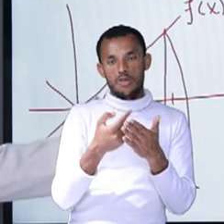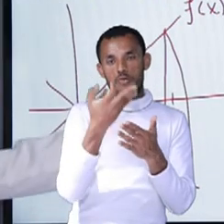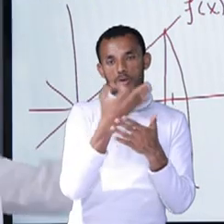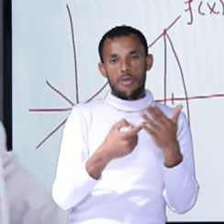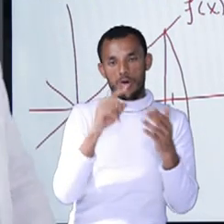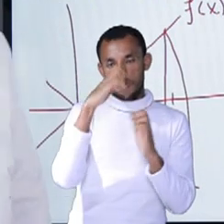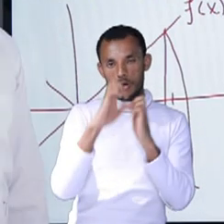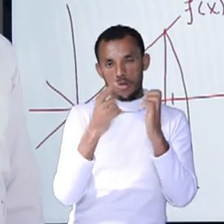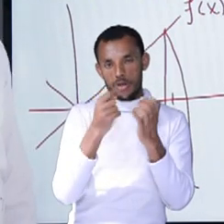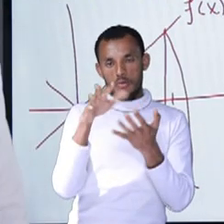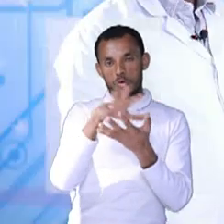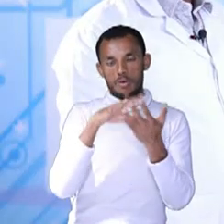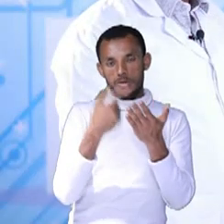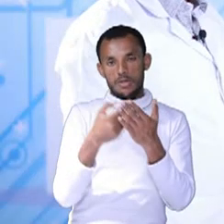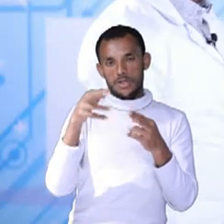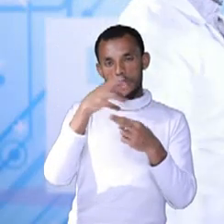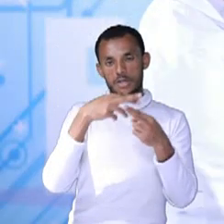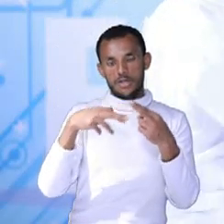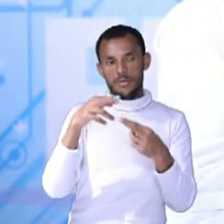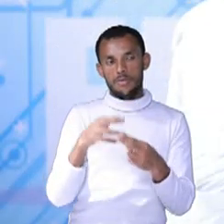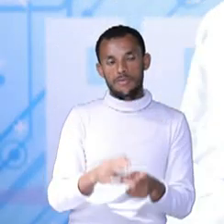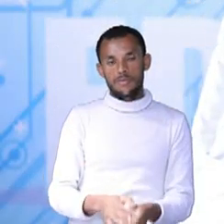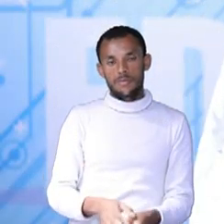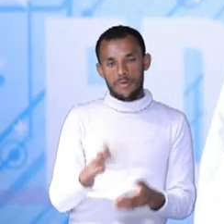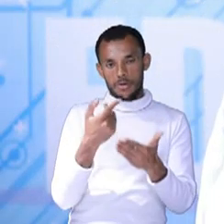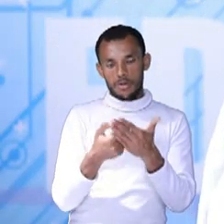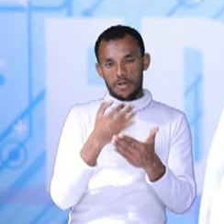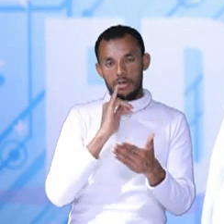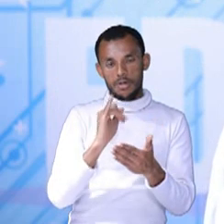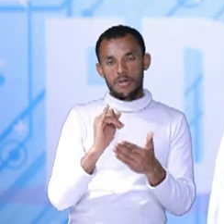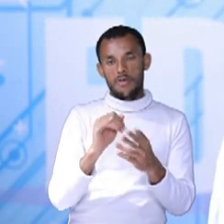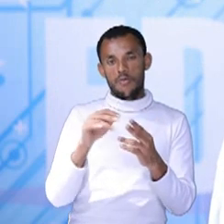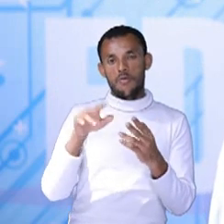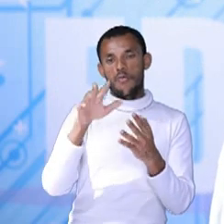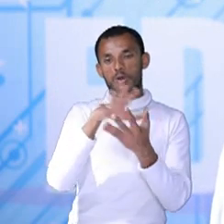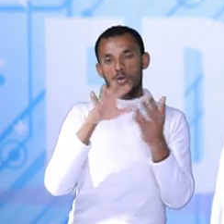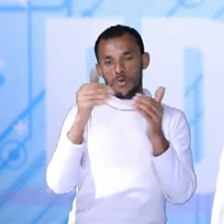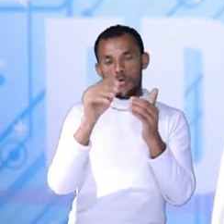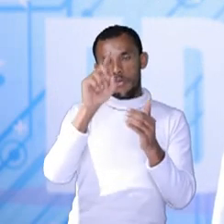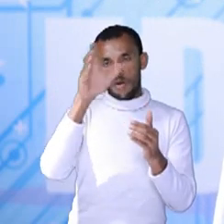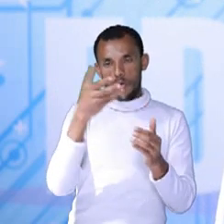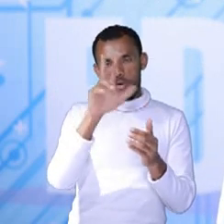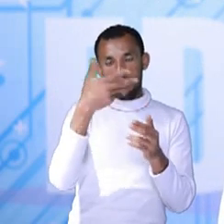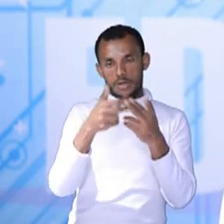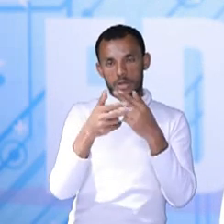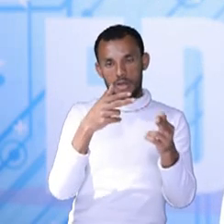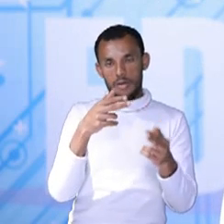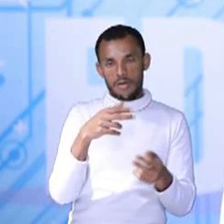you can evaluate the volume of this region, solid region. So this is this volume is equal to 1 over 3